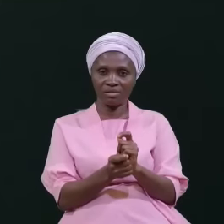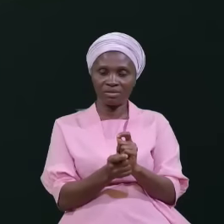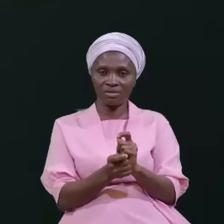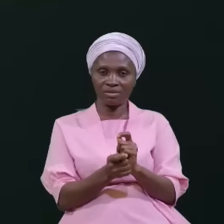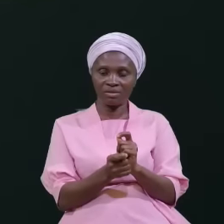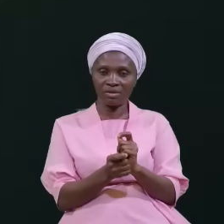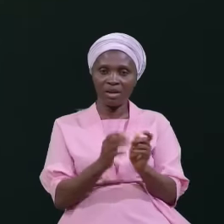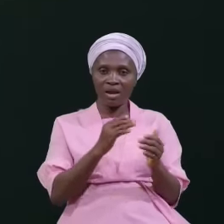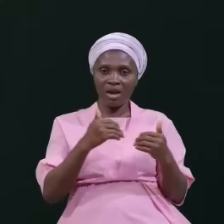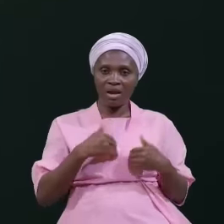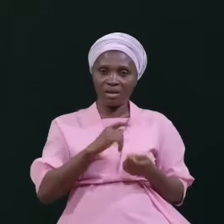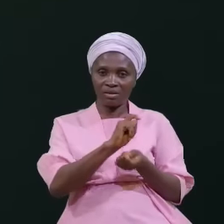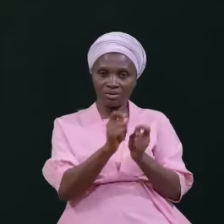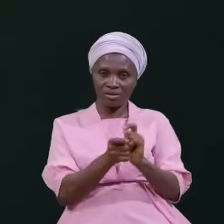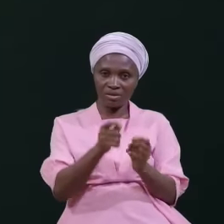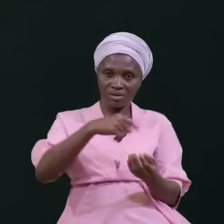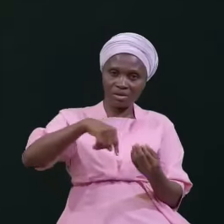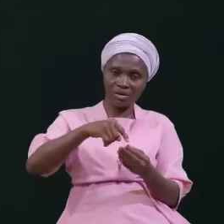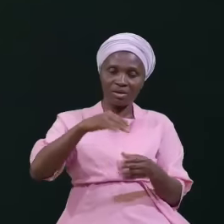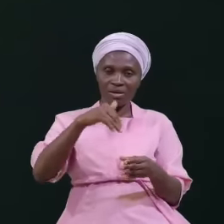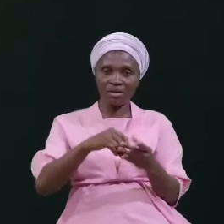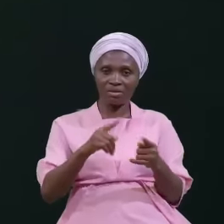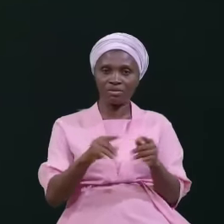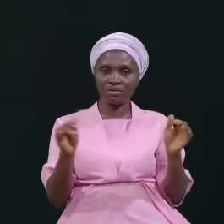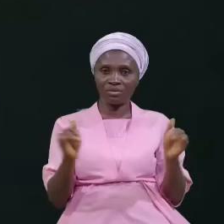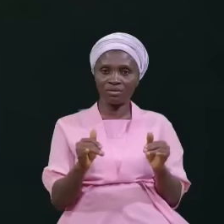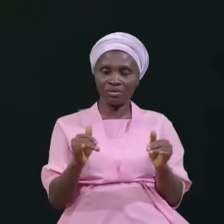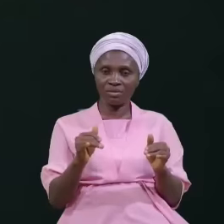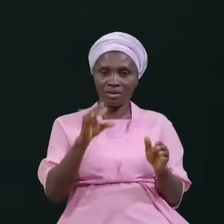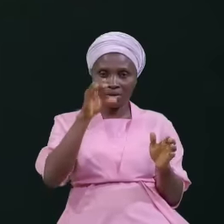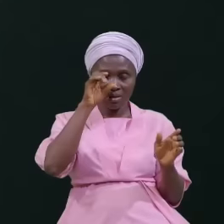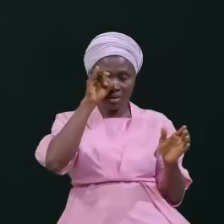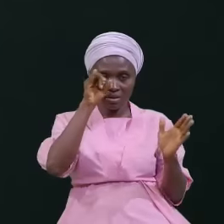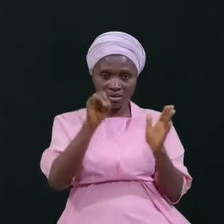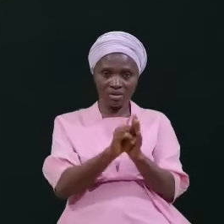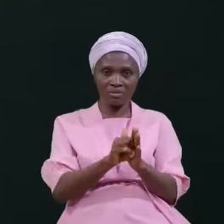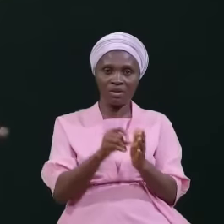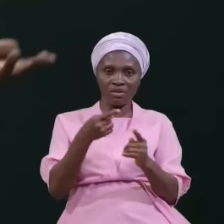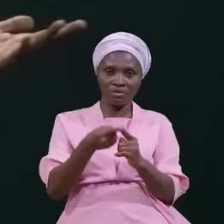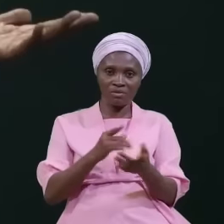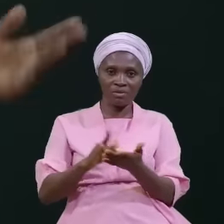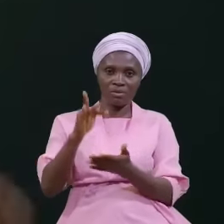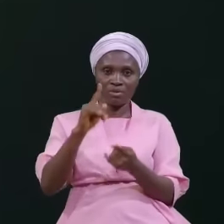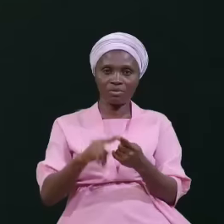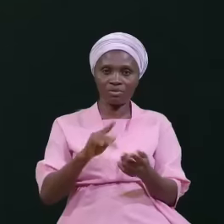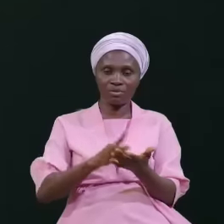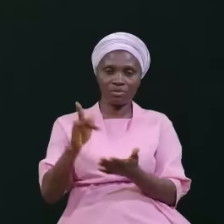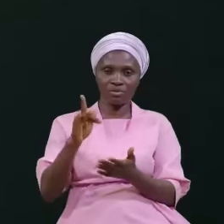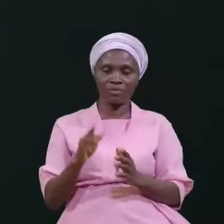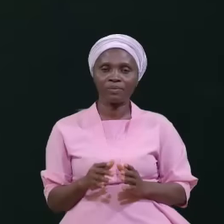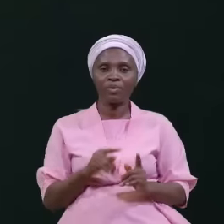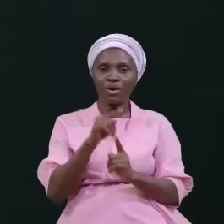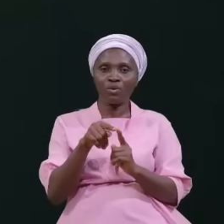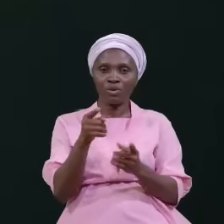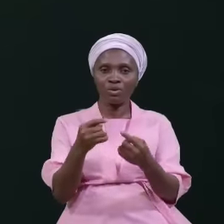around into the same image from glory to glory. When you come to the Lord and you give your life to